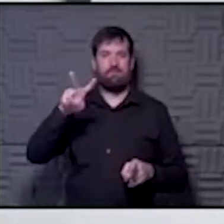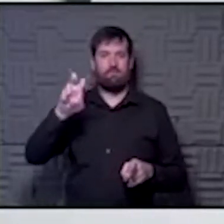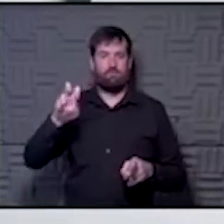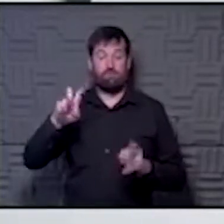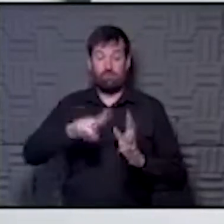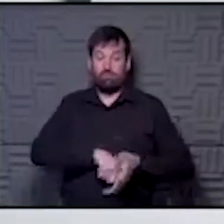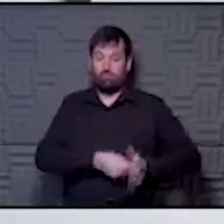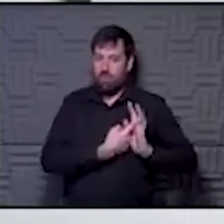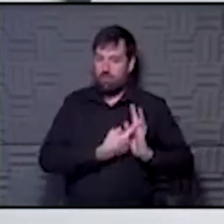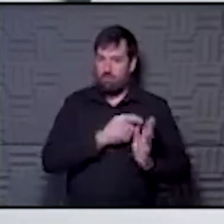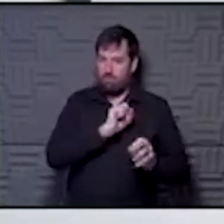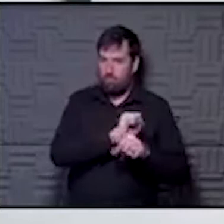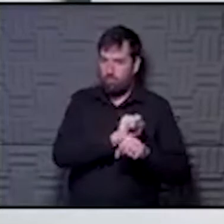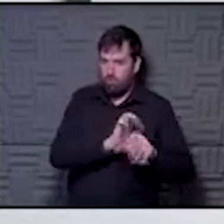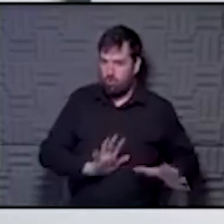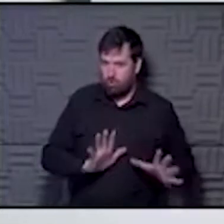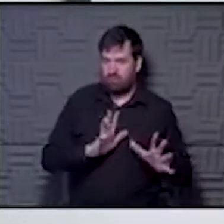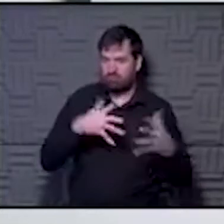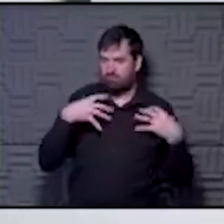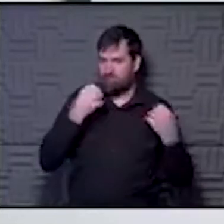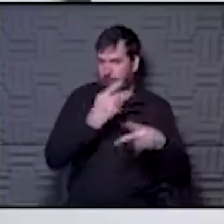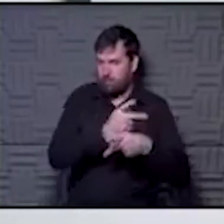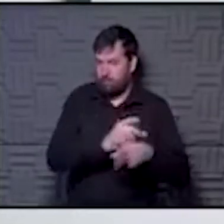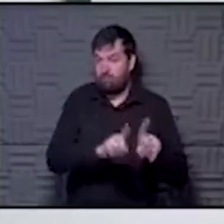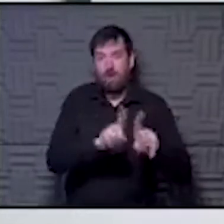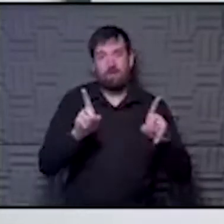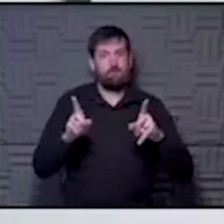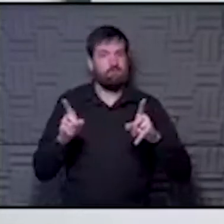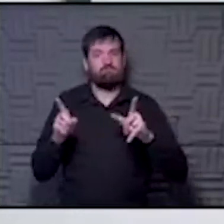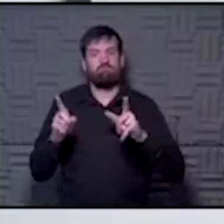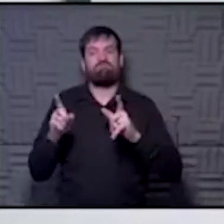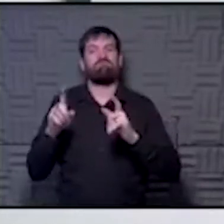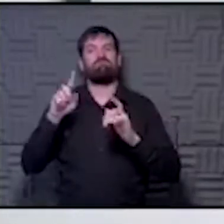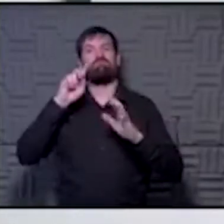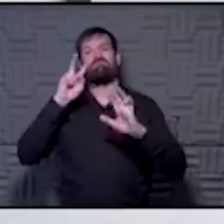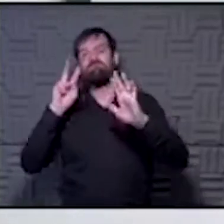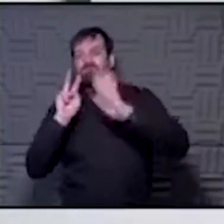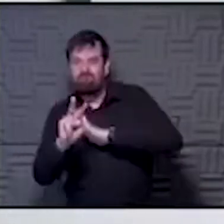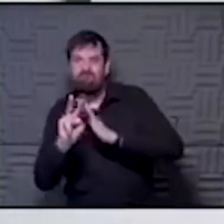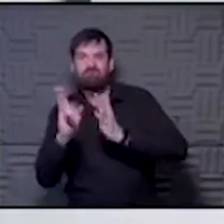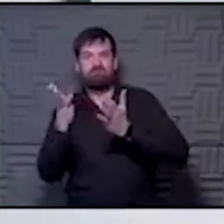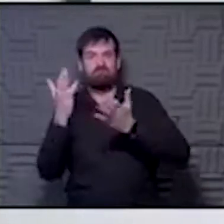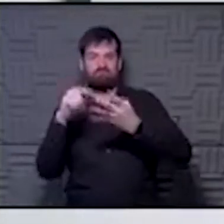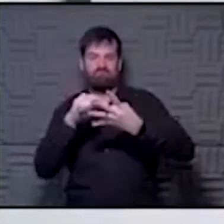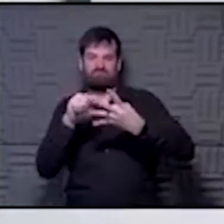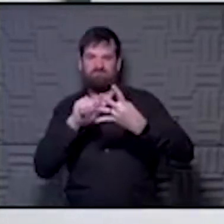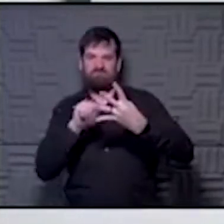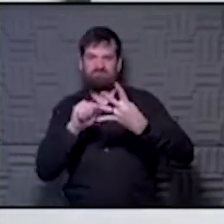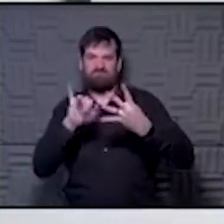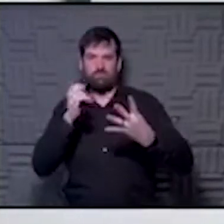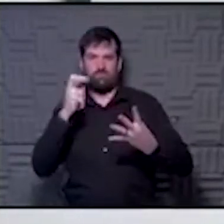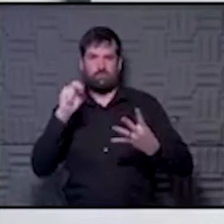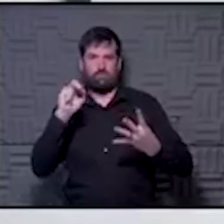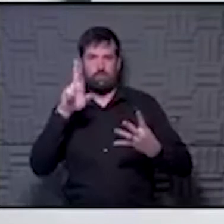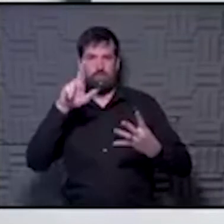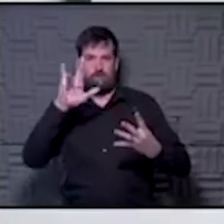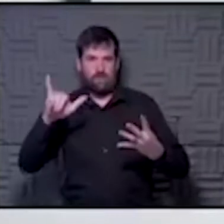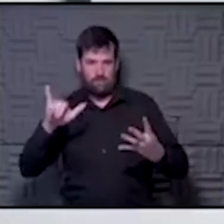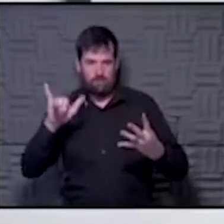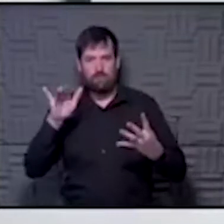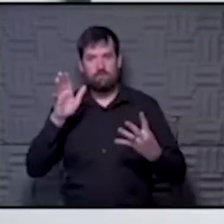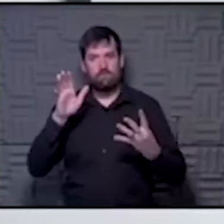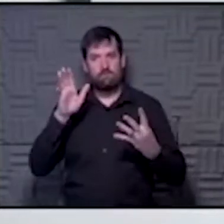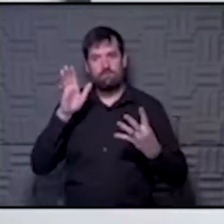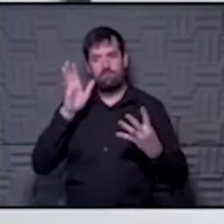workers, but the projection right now is mid-month, mid-January, I guess, will be to sort of